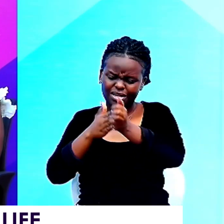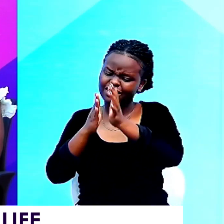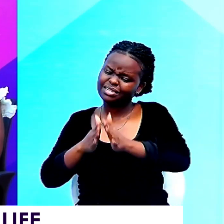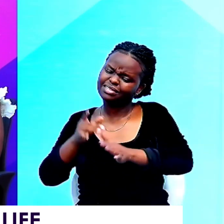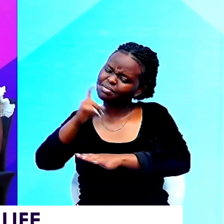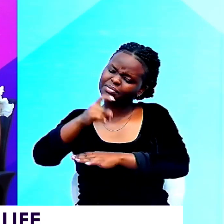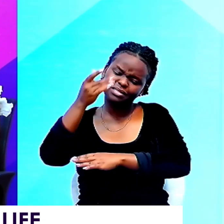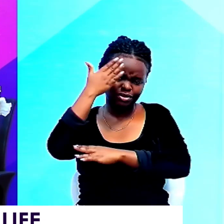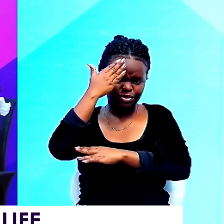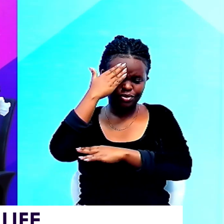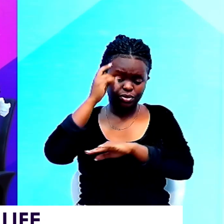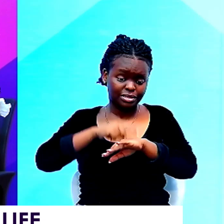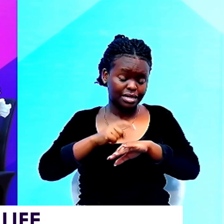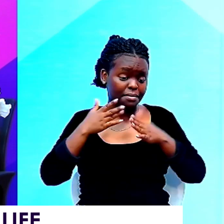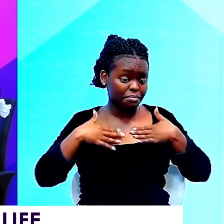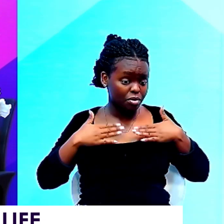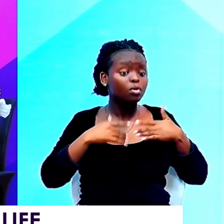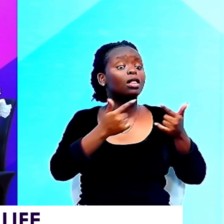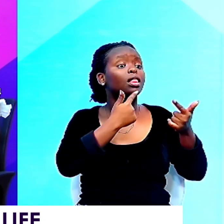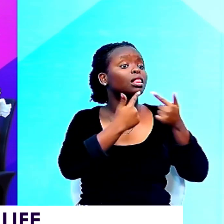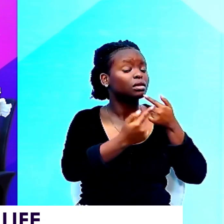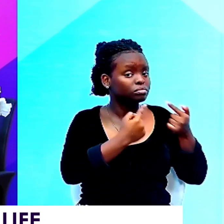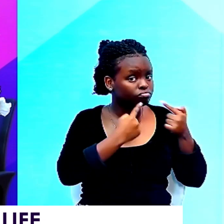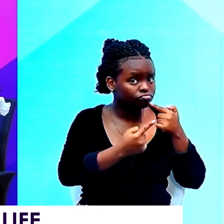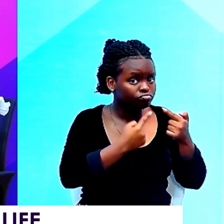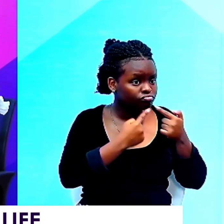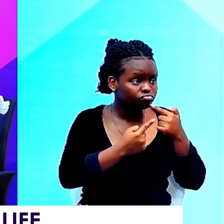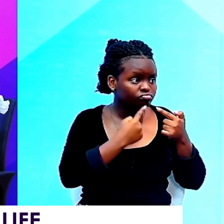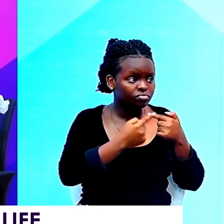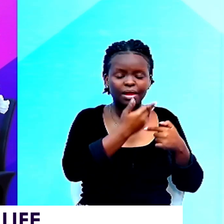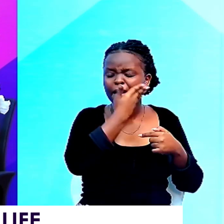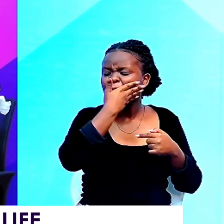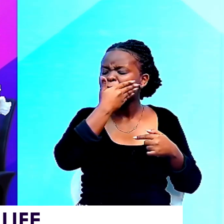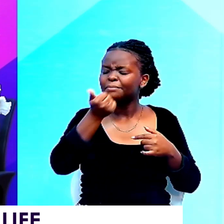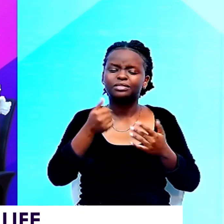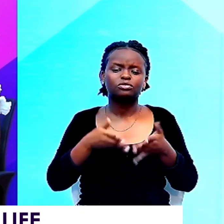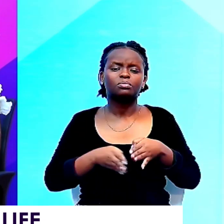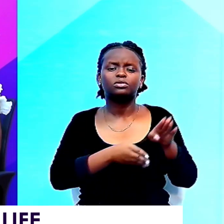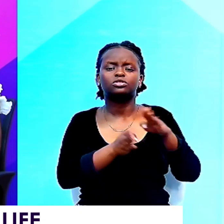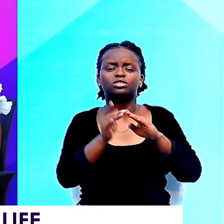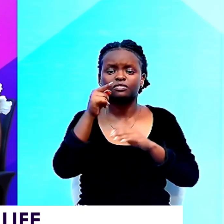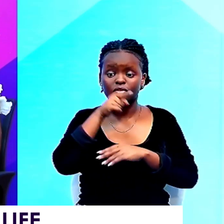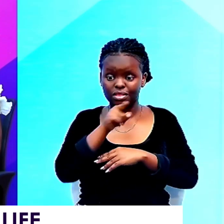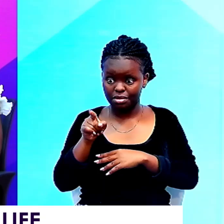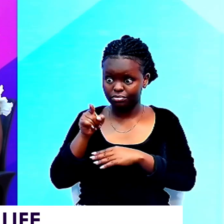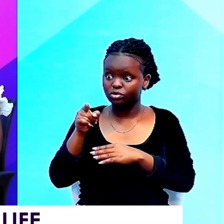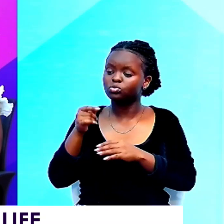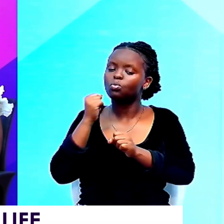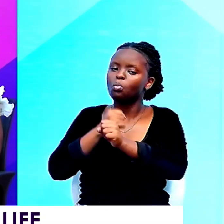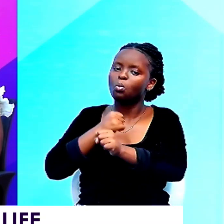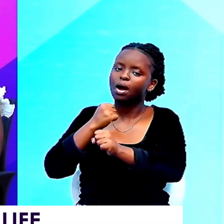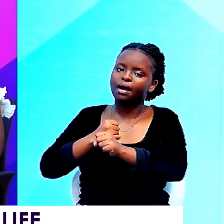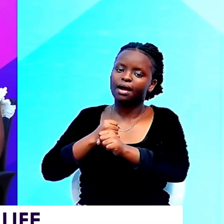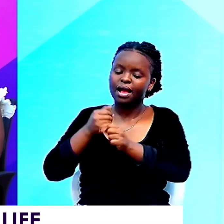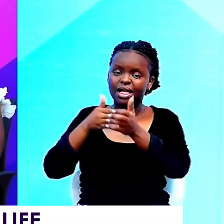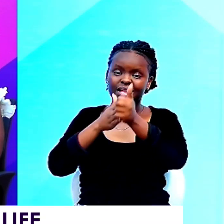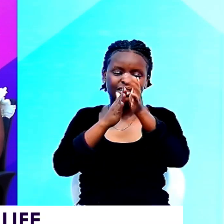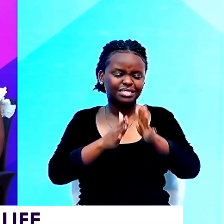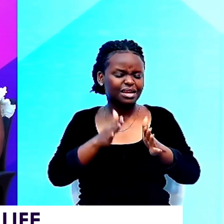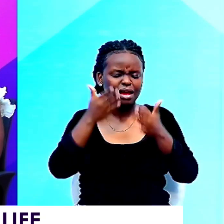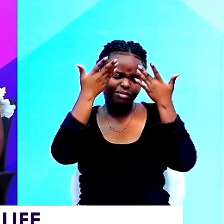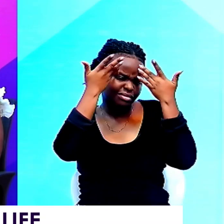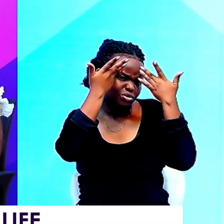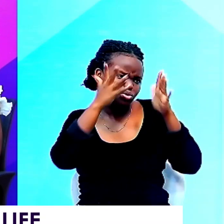know that when people talk, that is a very best chance for them to work. Because as a leader, you may not be knowing all